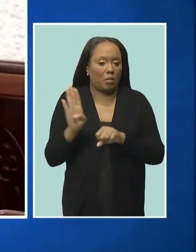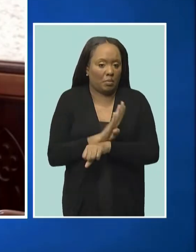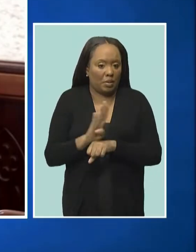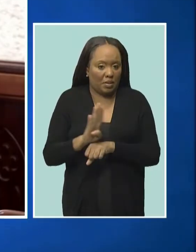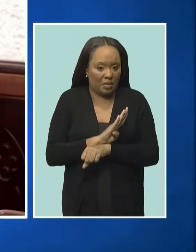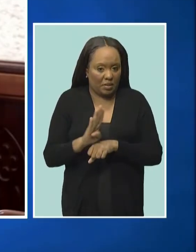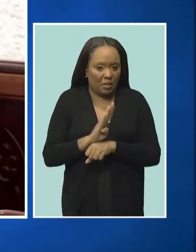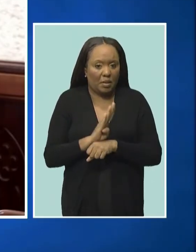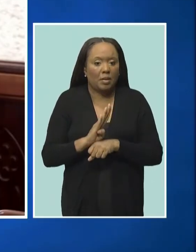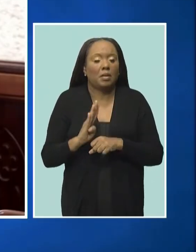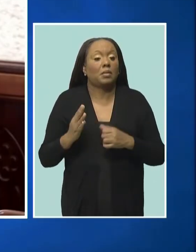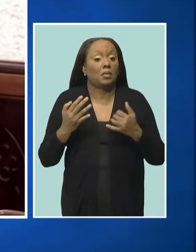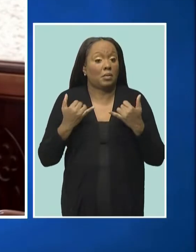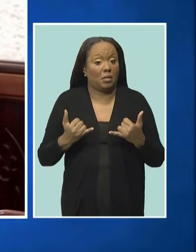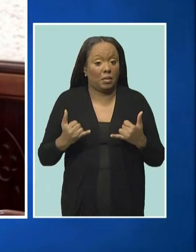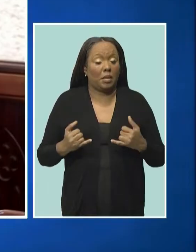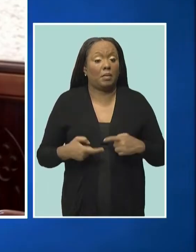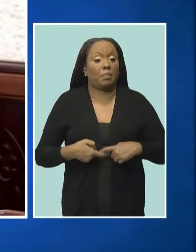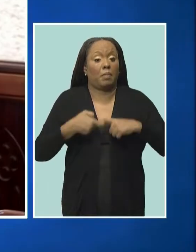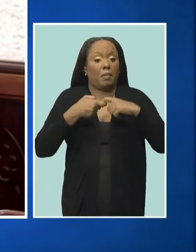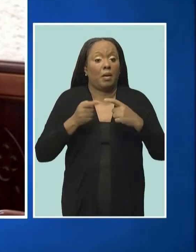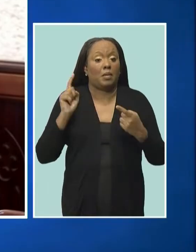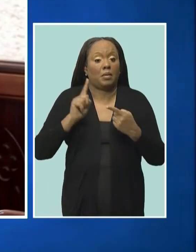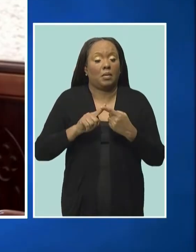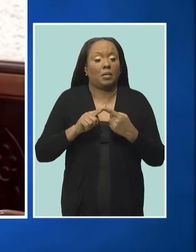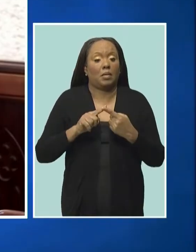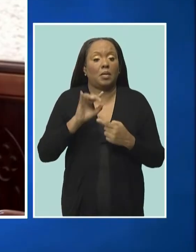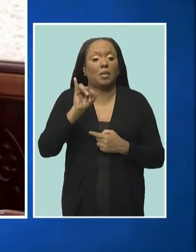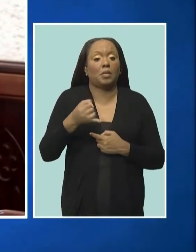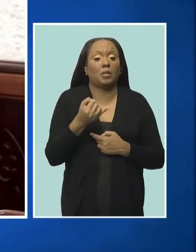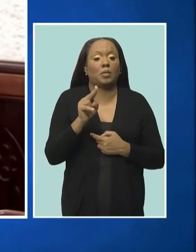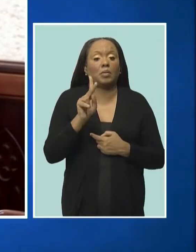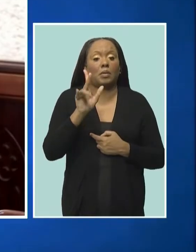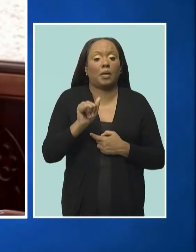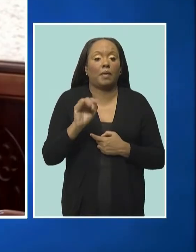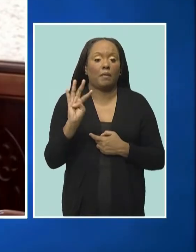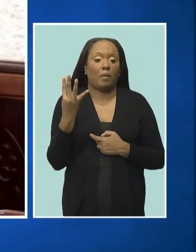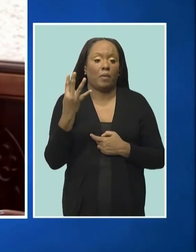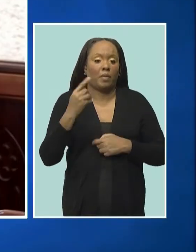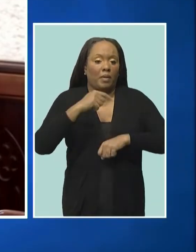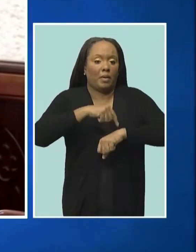conducted therein today until the 4th of July at 10 a.m.